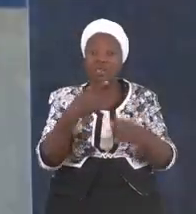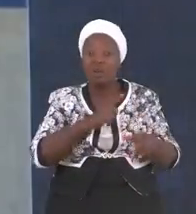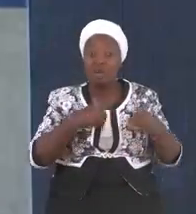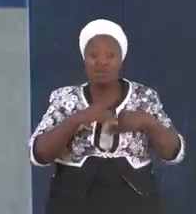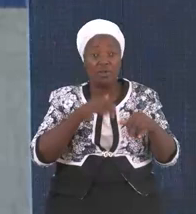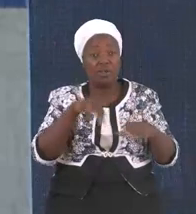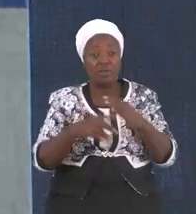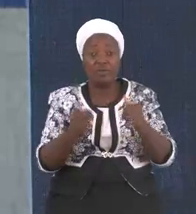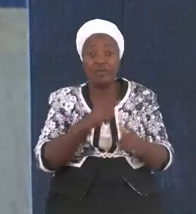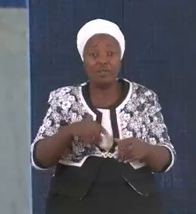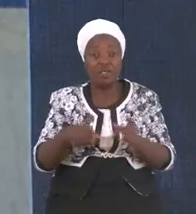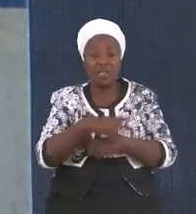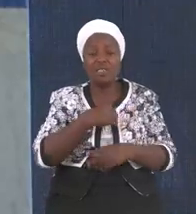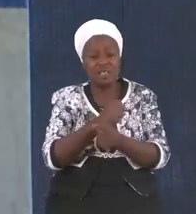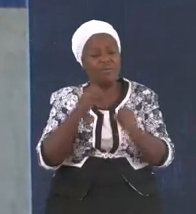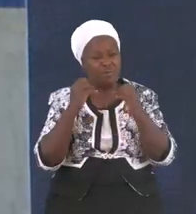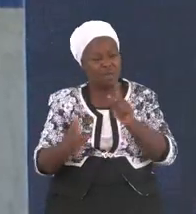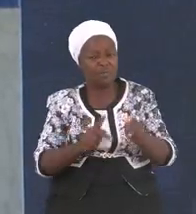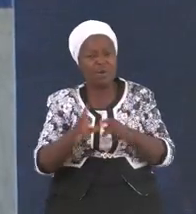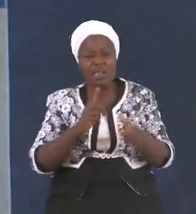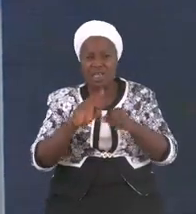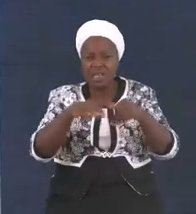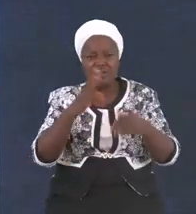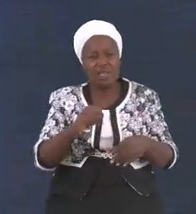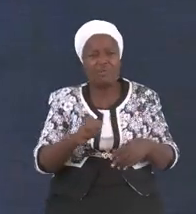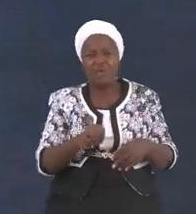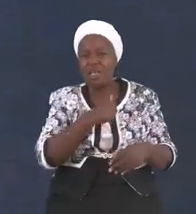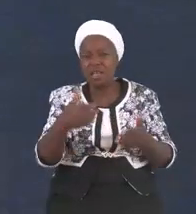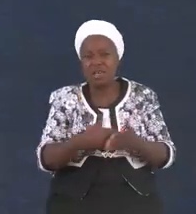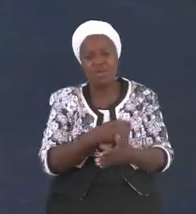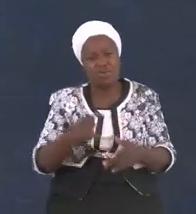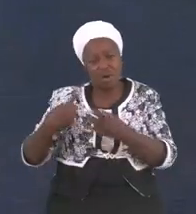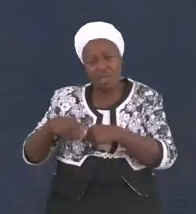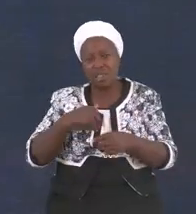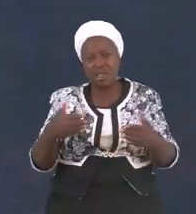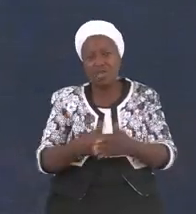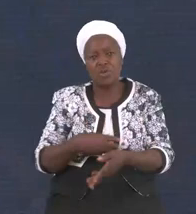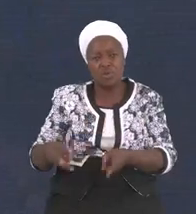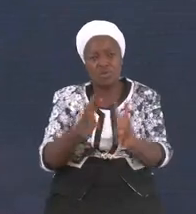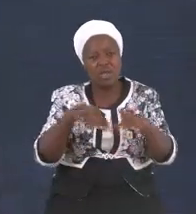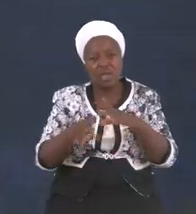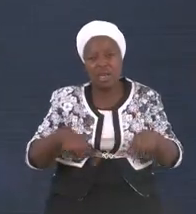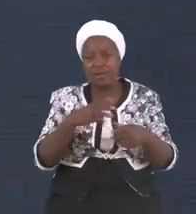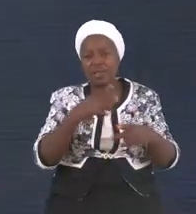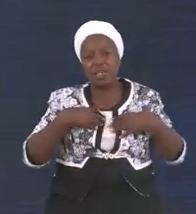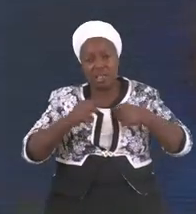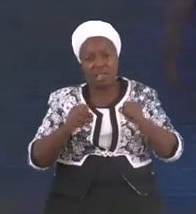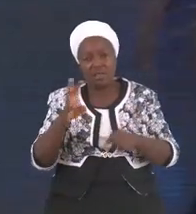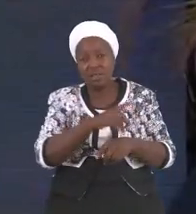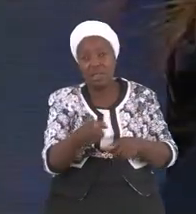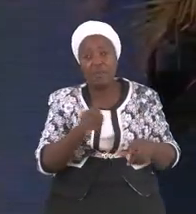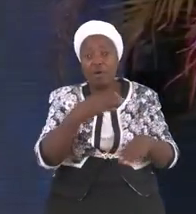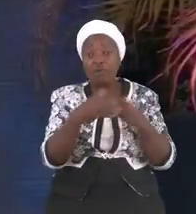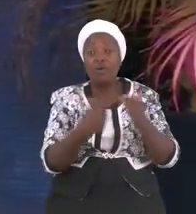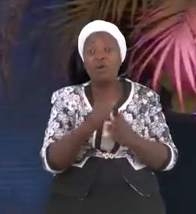many people and he gave them a new heart, a new direction in life. He healed them of ulcer. He